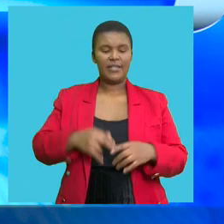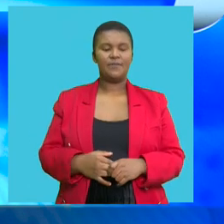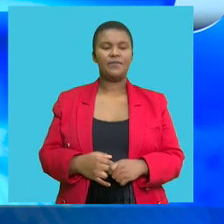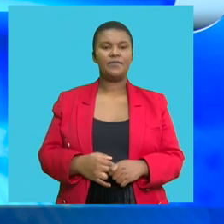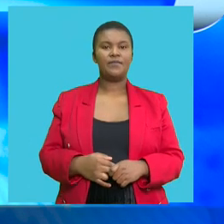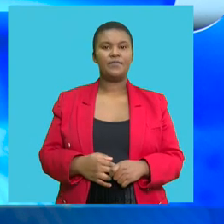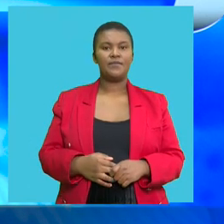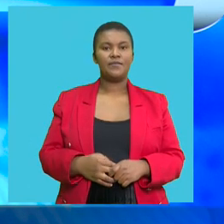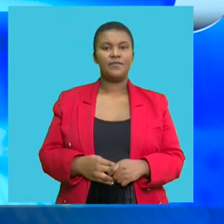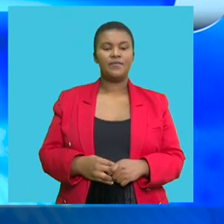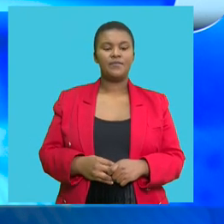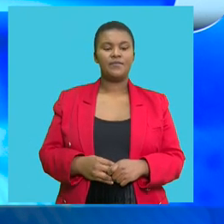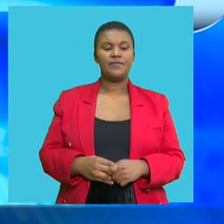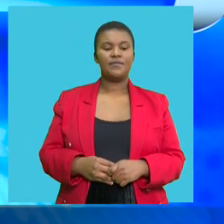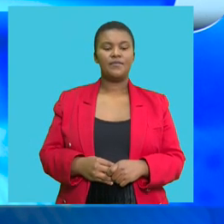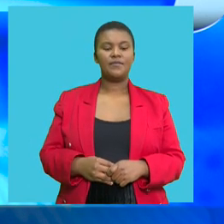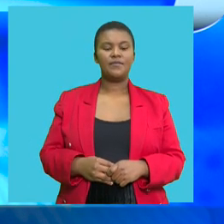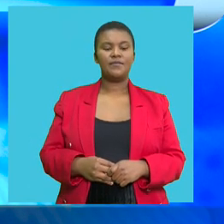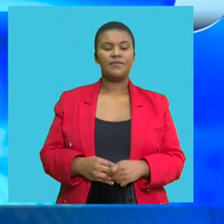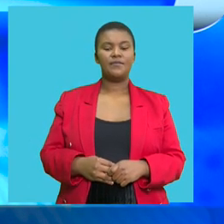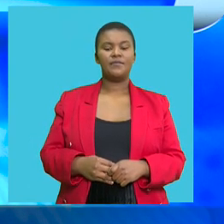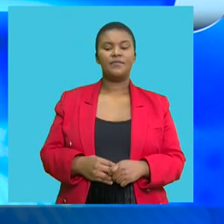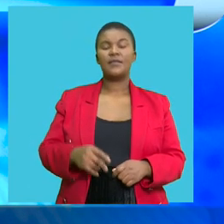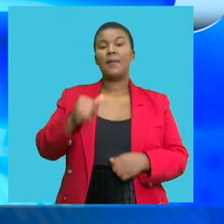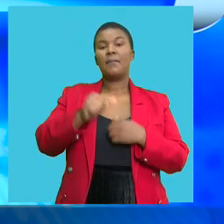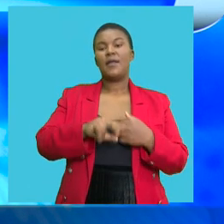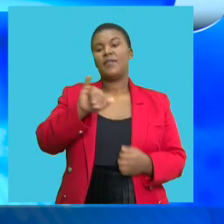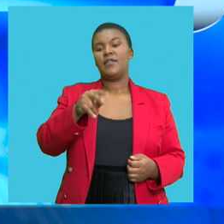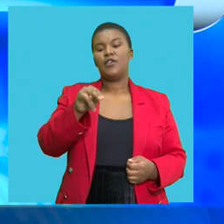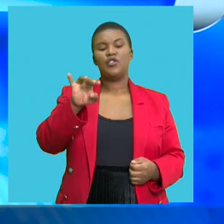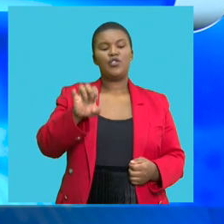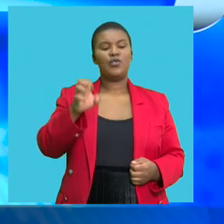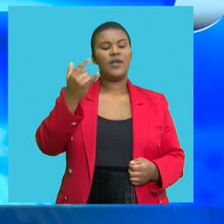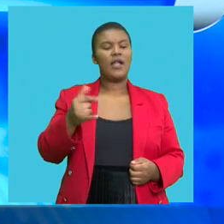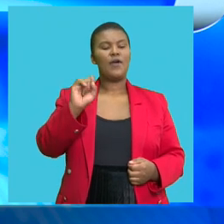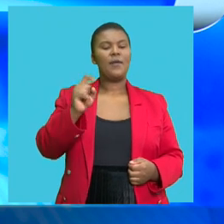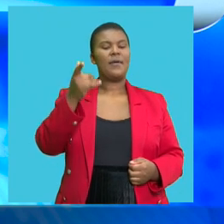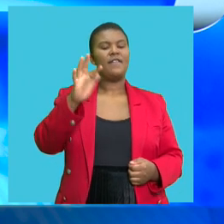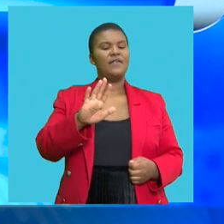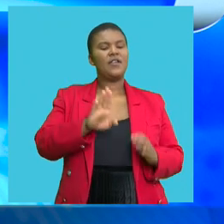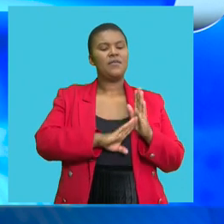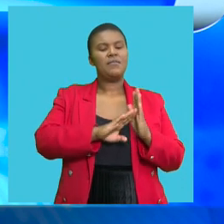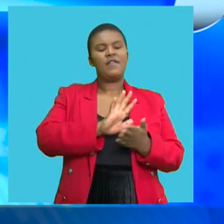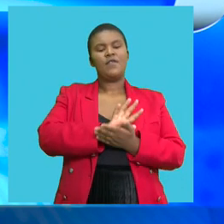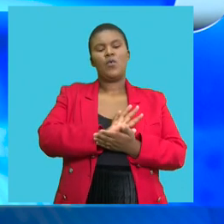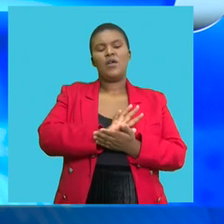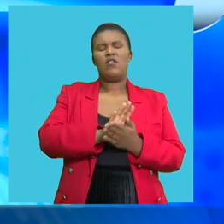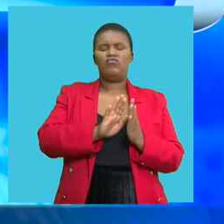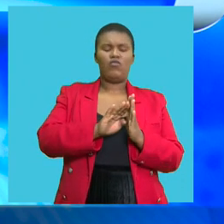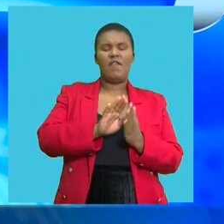In June, domestic new vehicle sales plummeted by 14% to 40,072 units compared to the previous